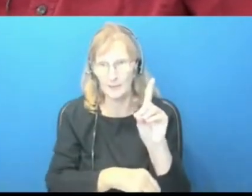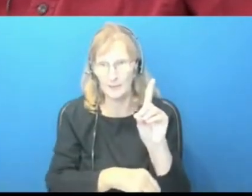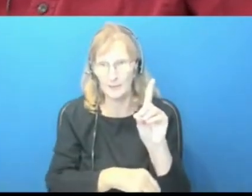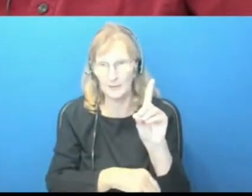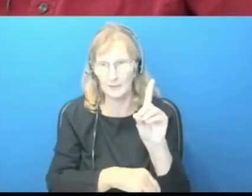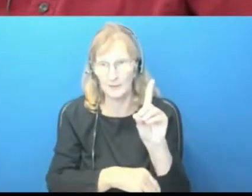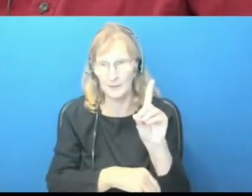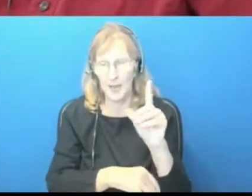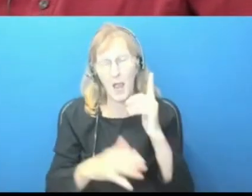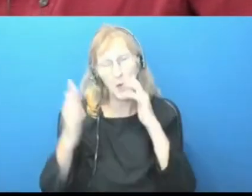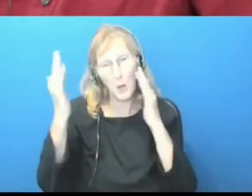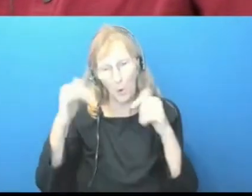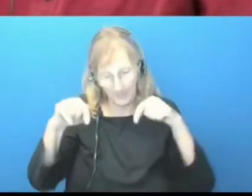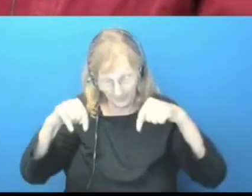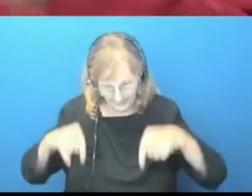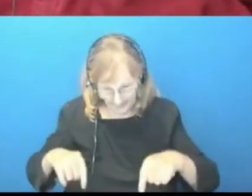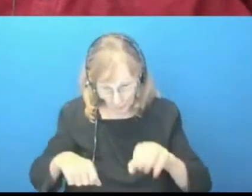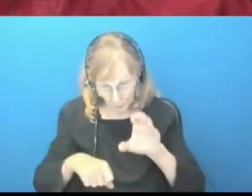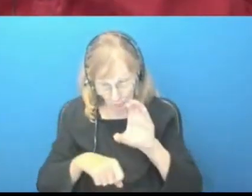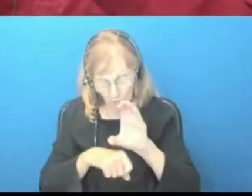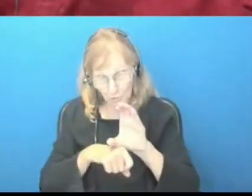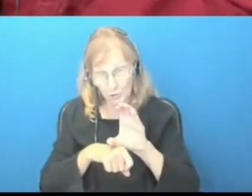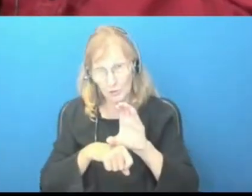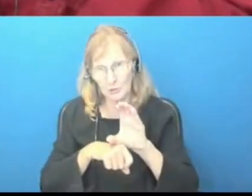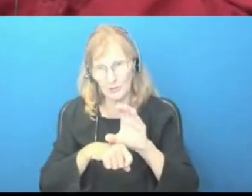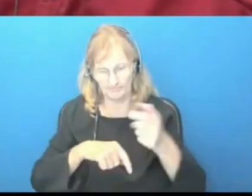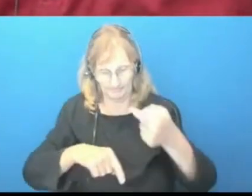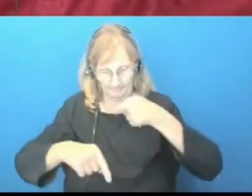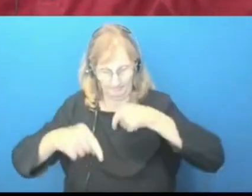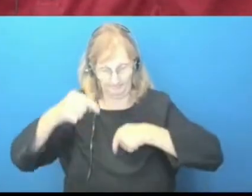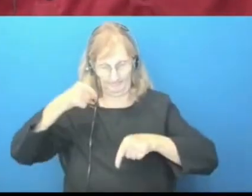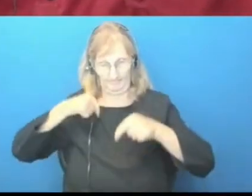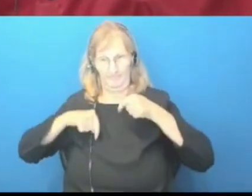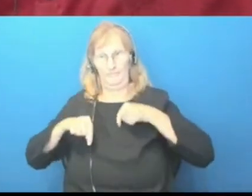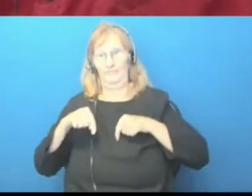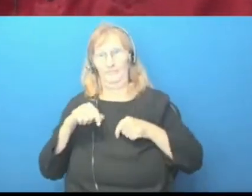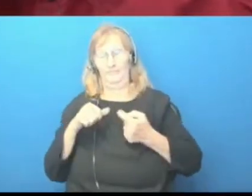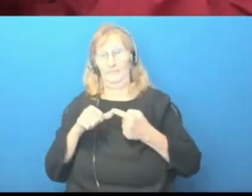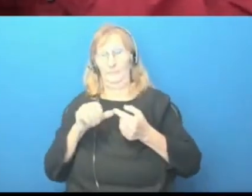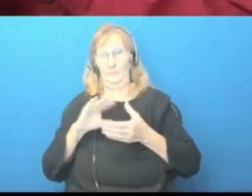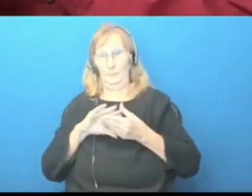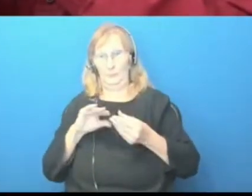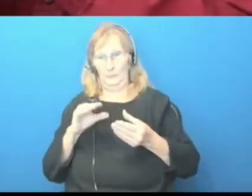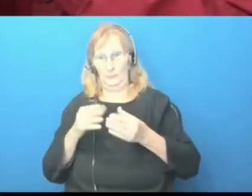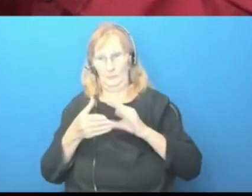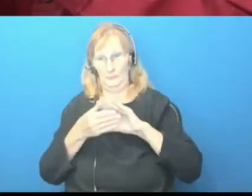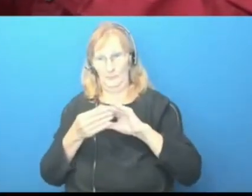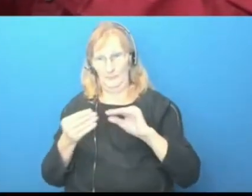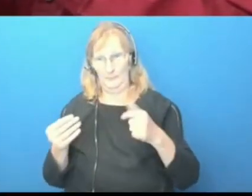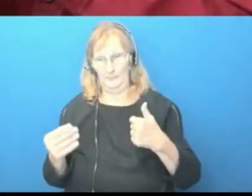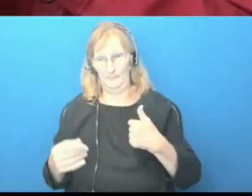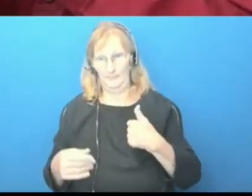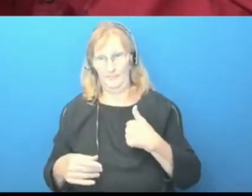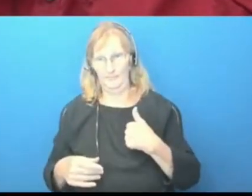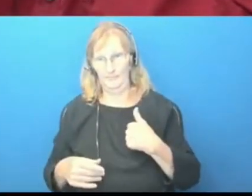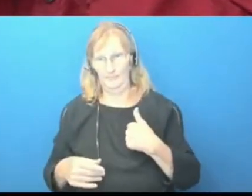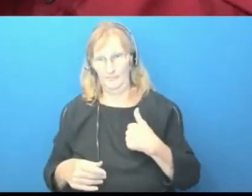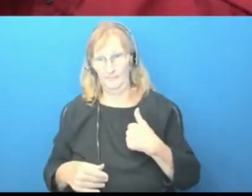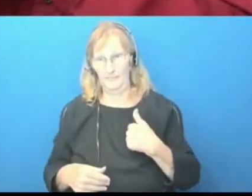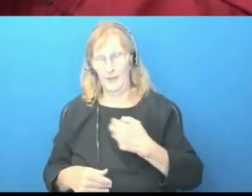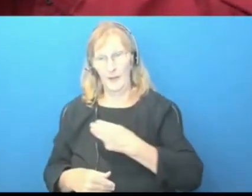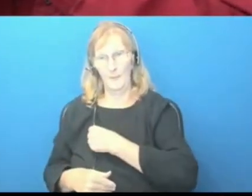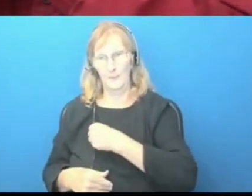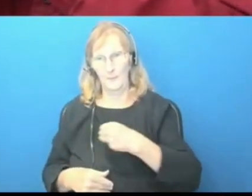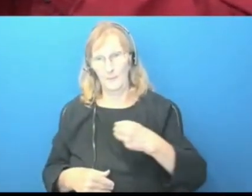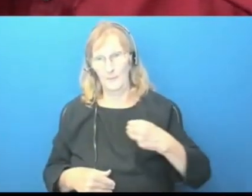at some point in this church, let me back up. I was a member of a